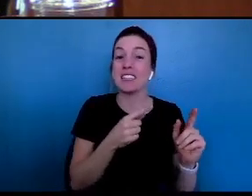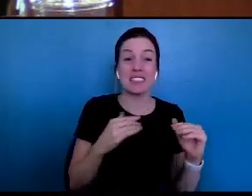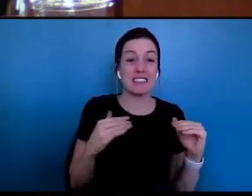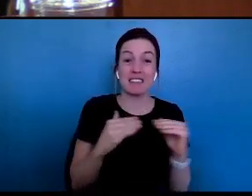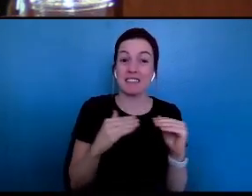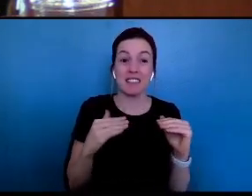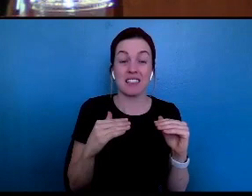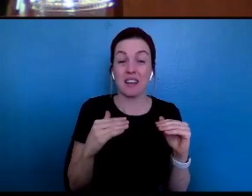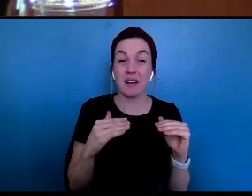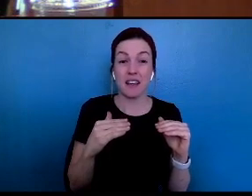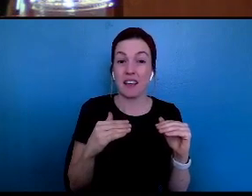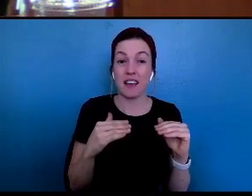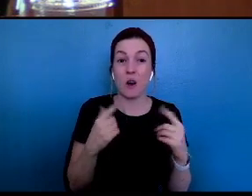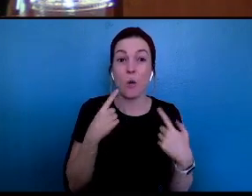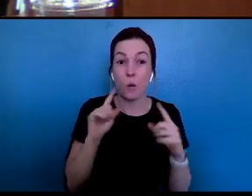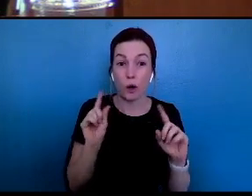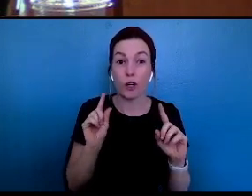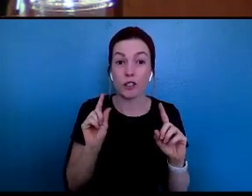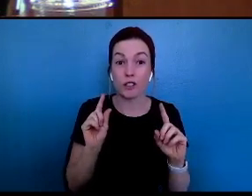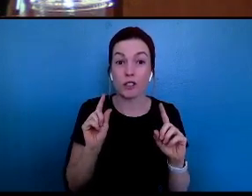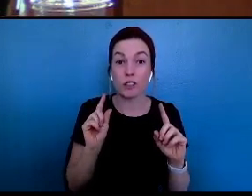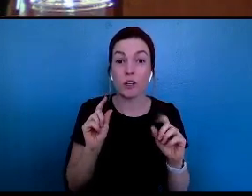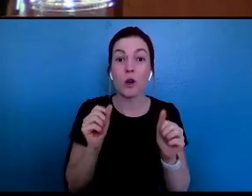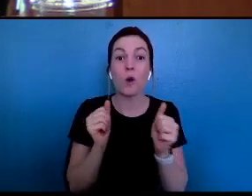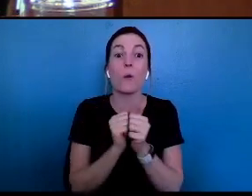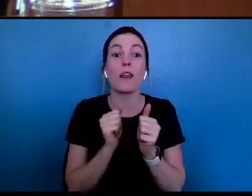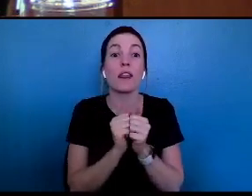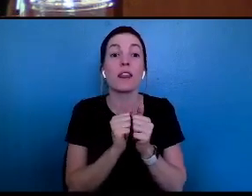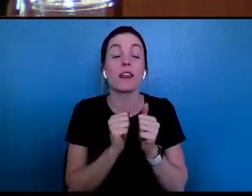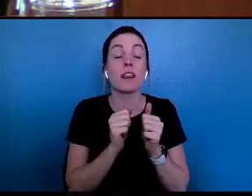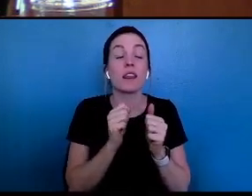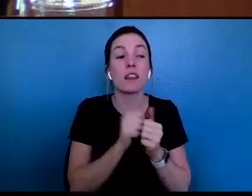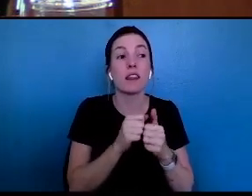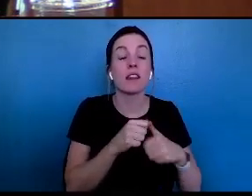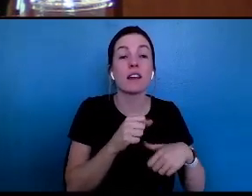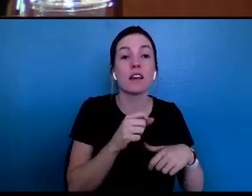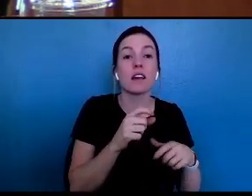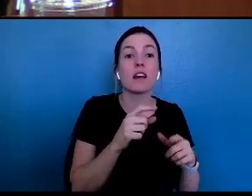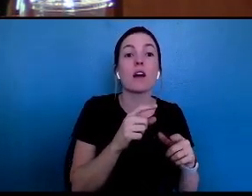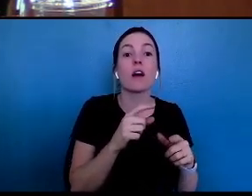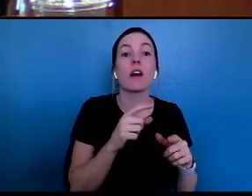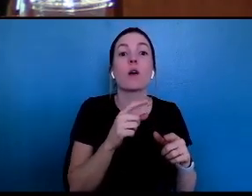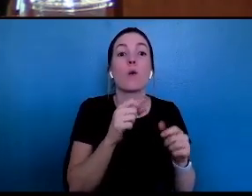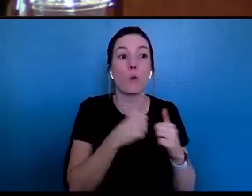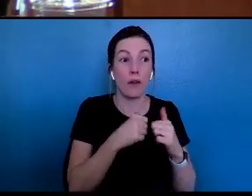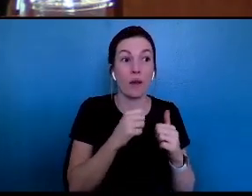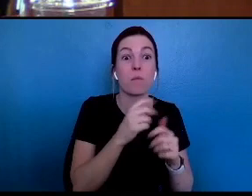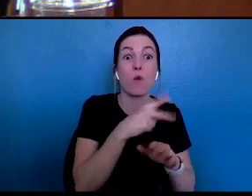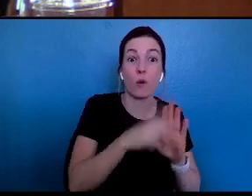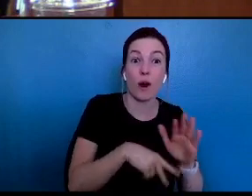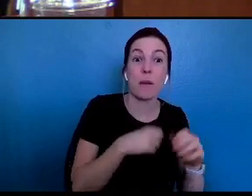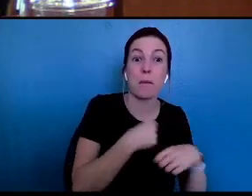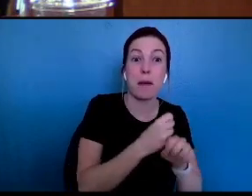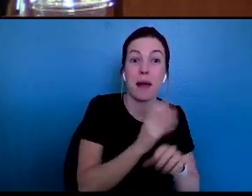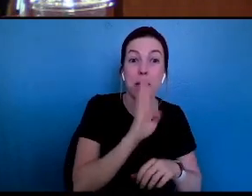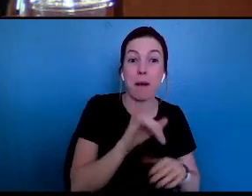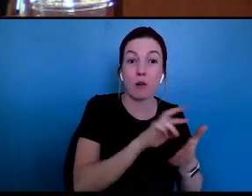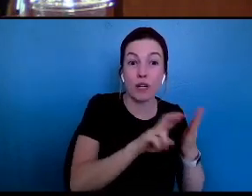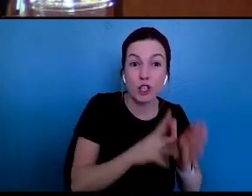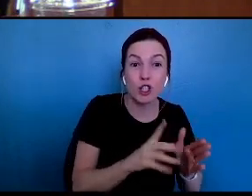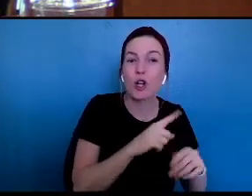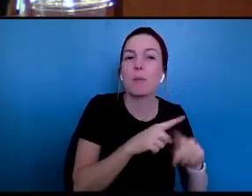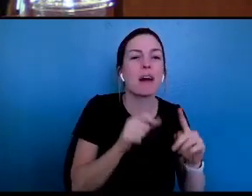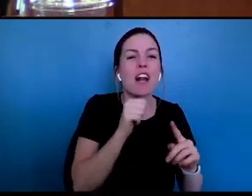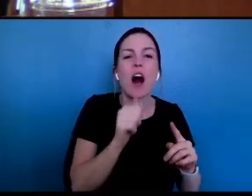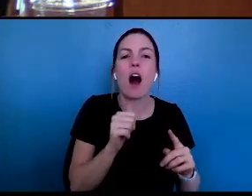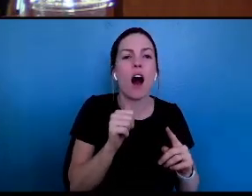the constitution created by researchers, but far less discriminating. That is to say, it's more fitting to the social norms. And